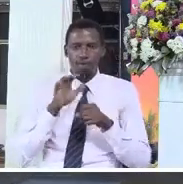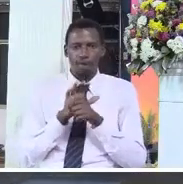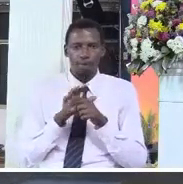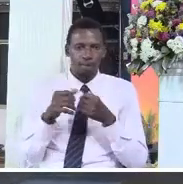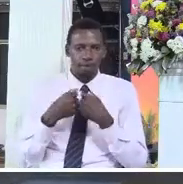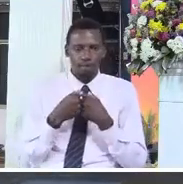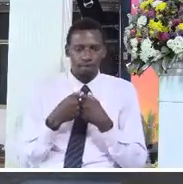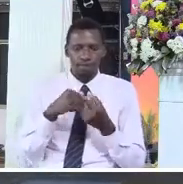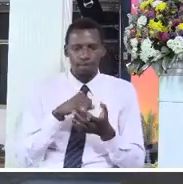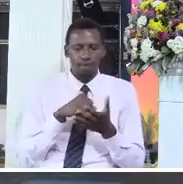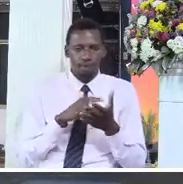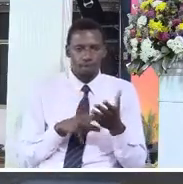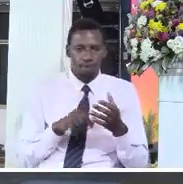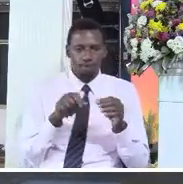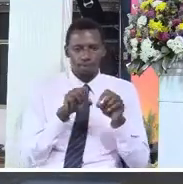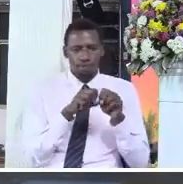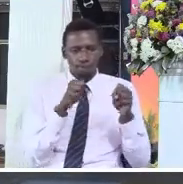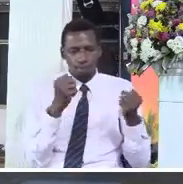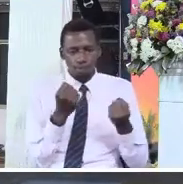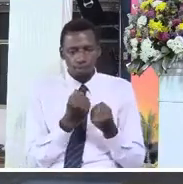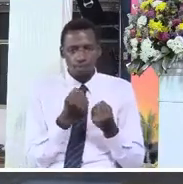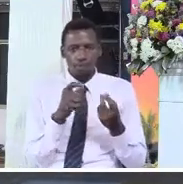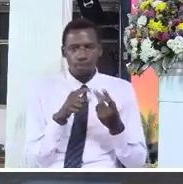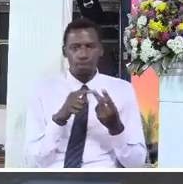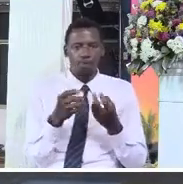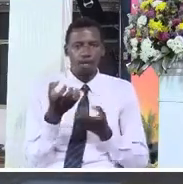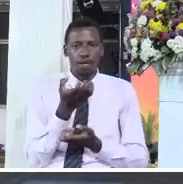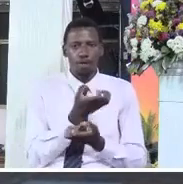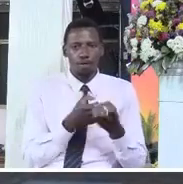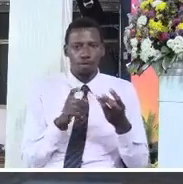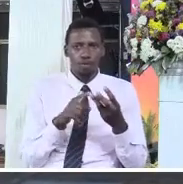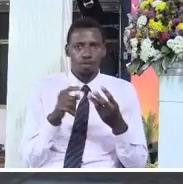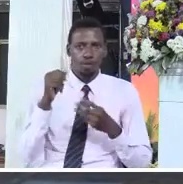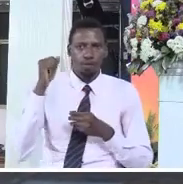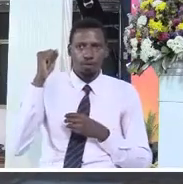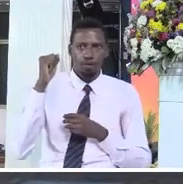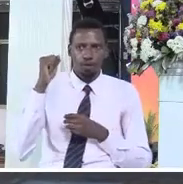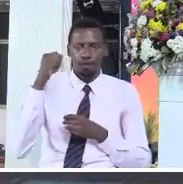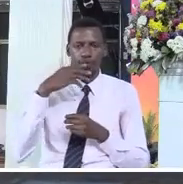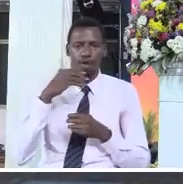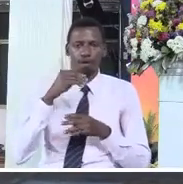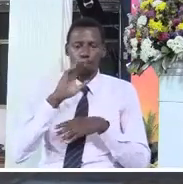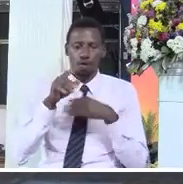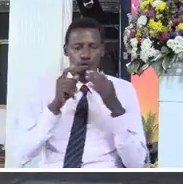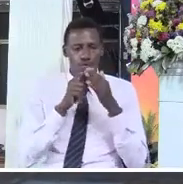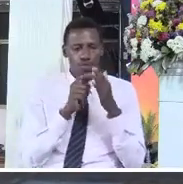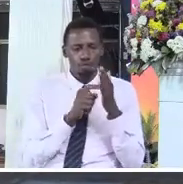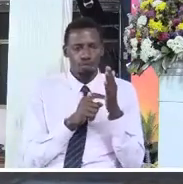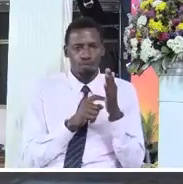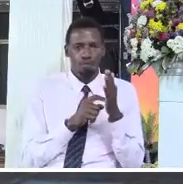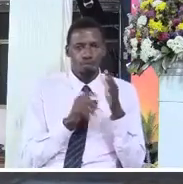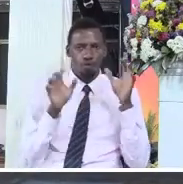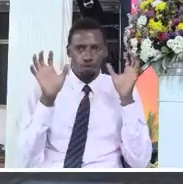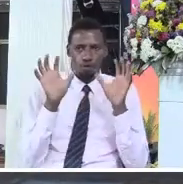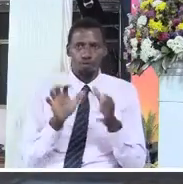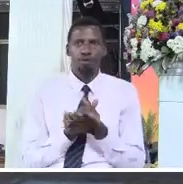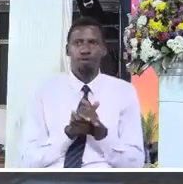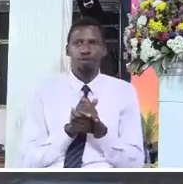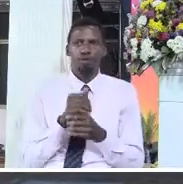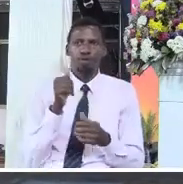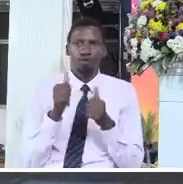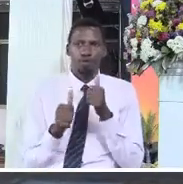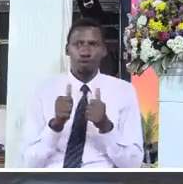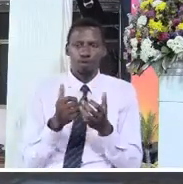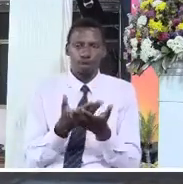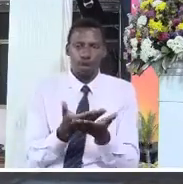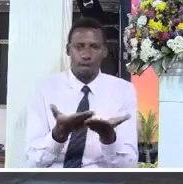what I would call social, economic, political, and all those forces which